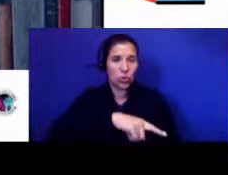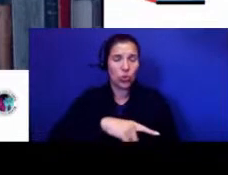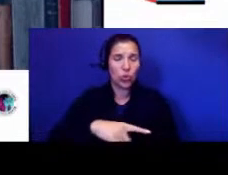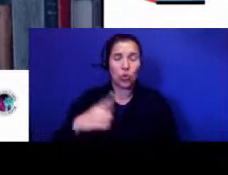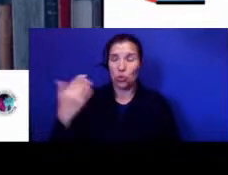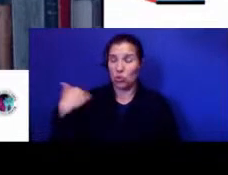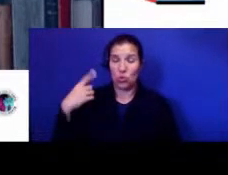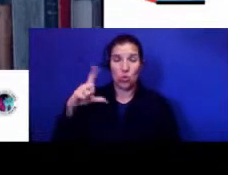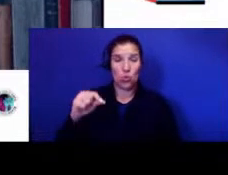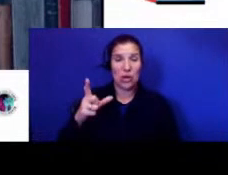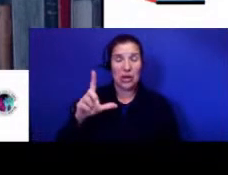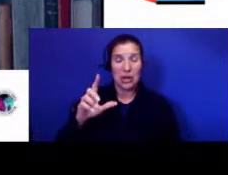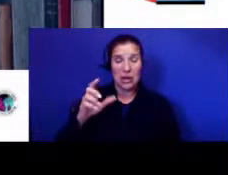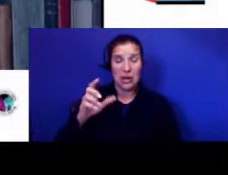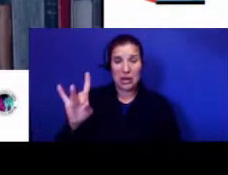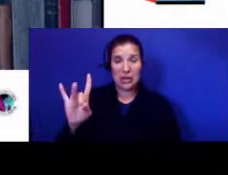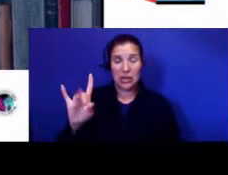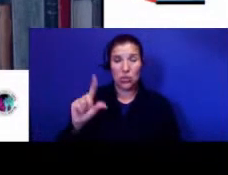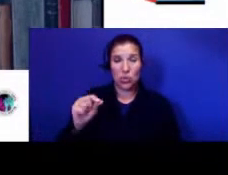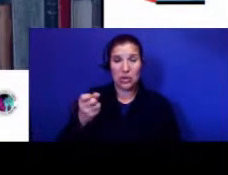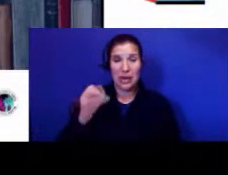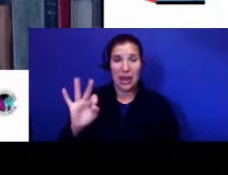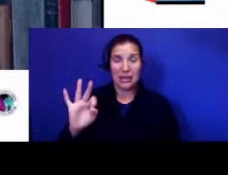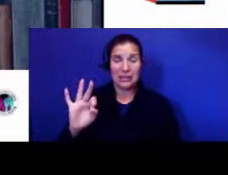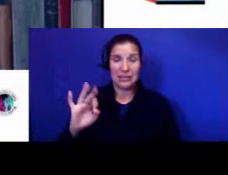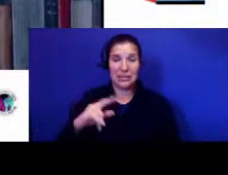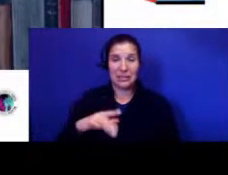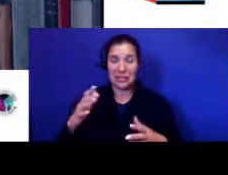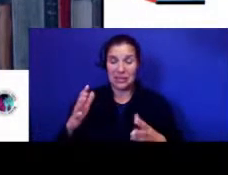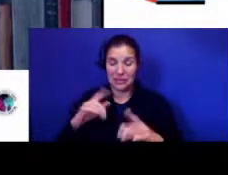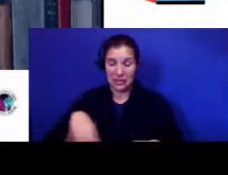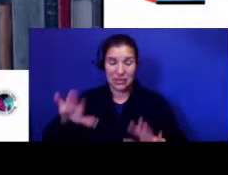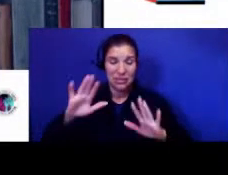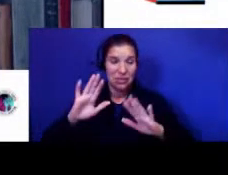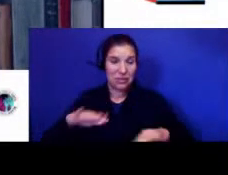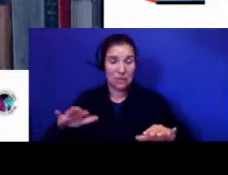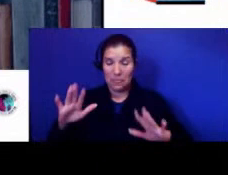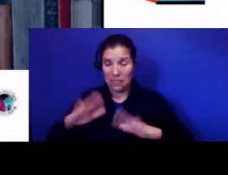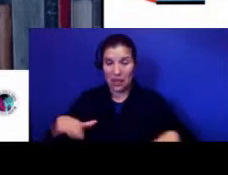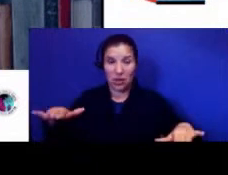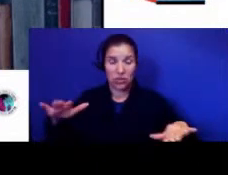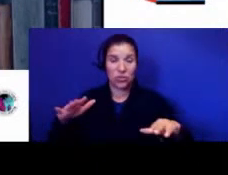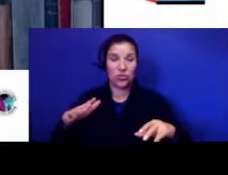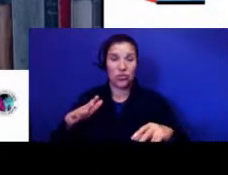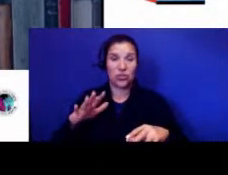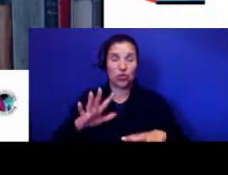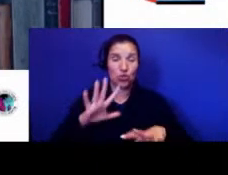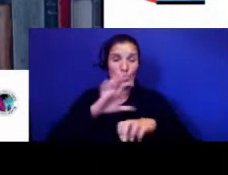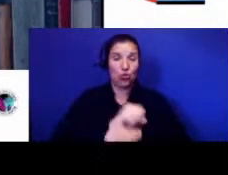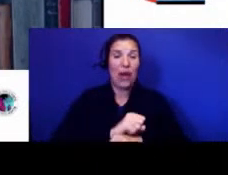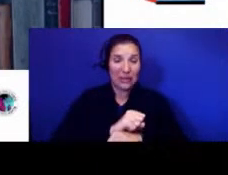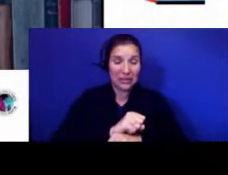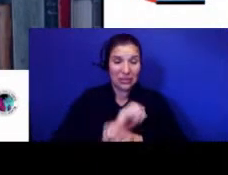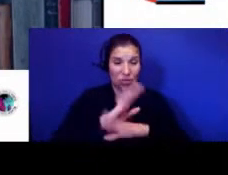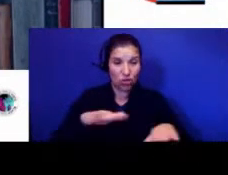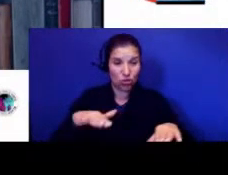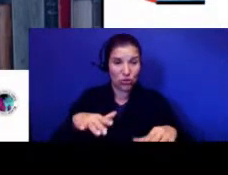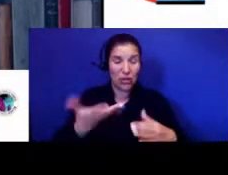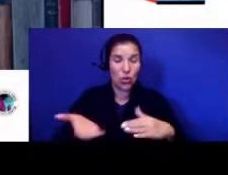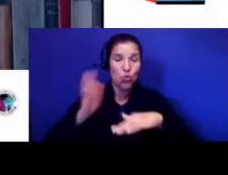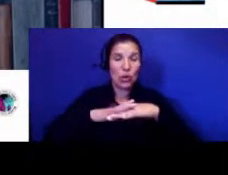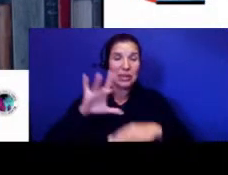to 2019 school year, the number of children and young people arrested in Florida increased 8%, even though